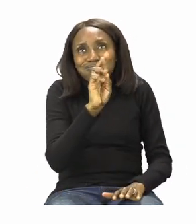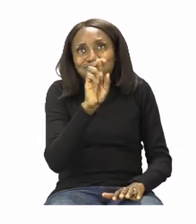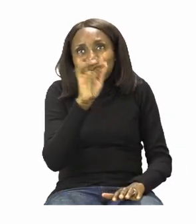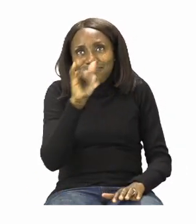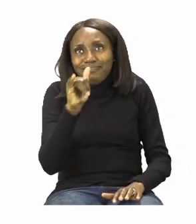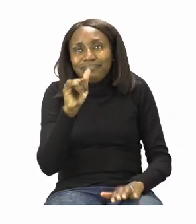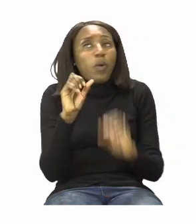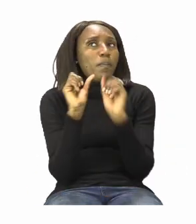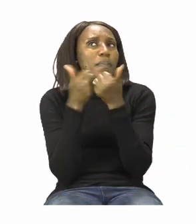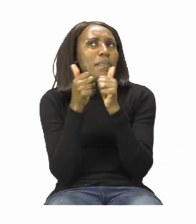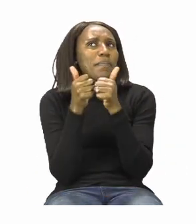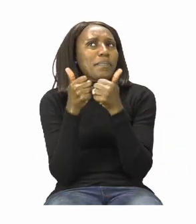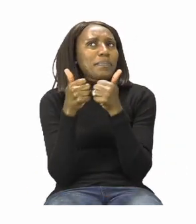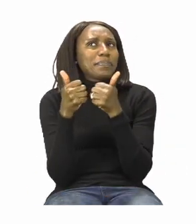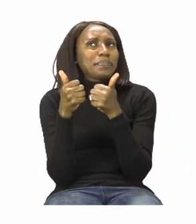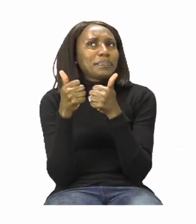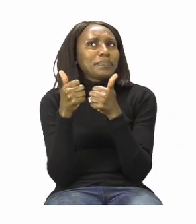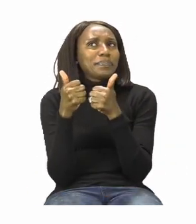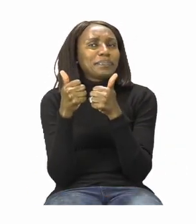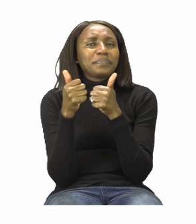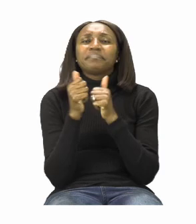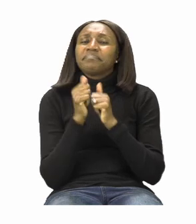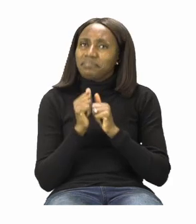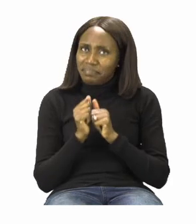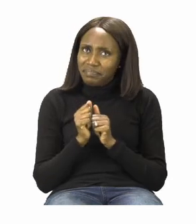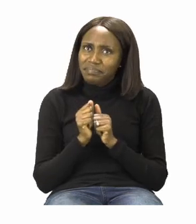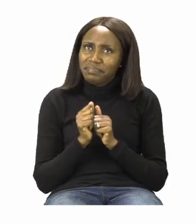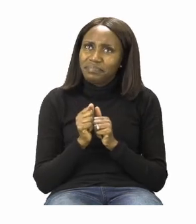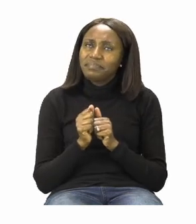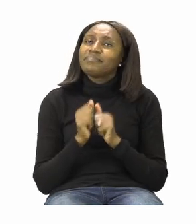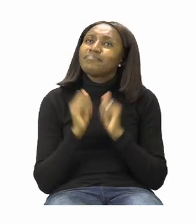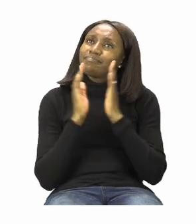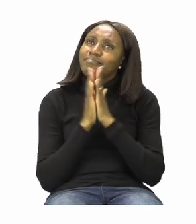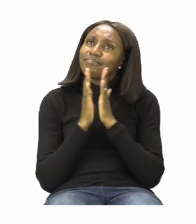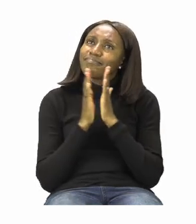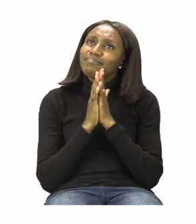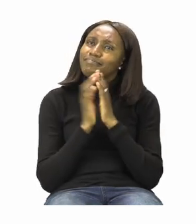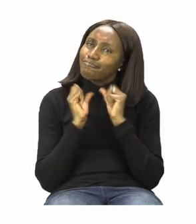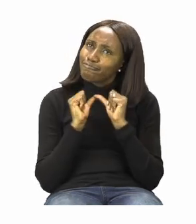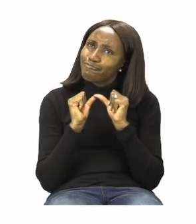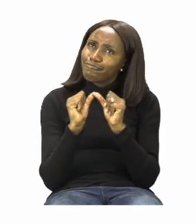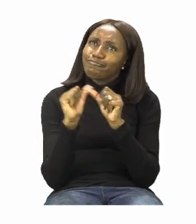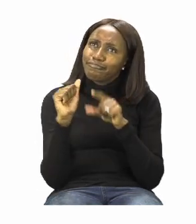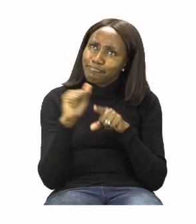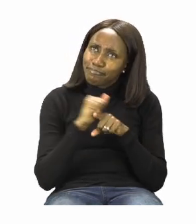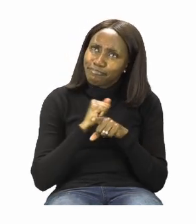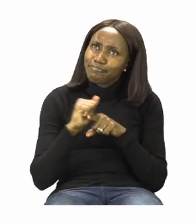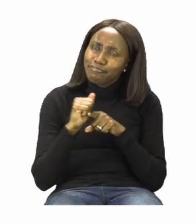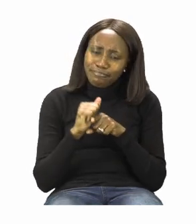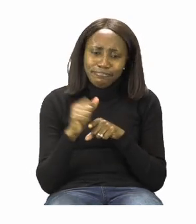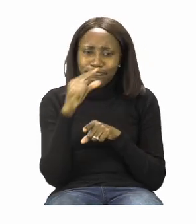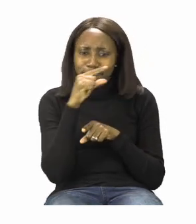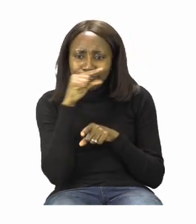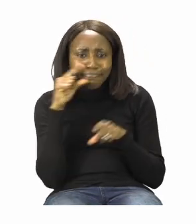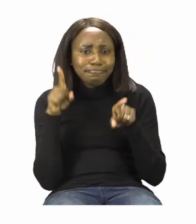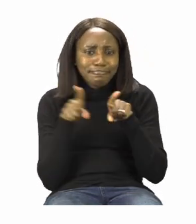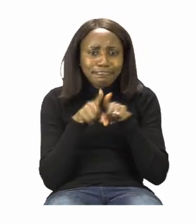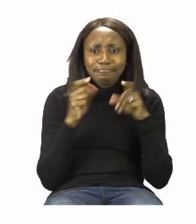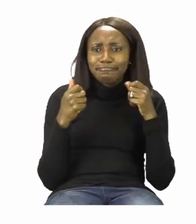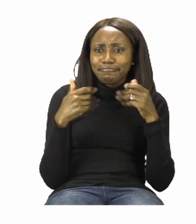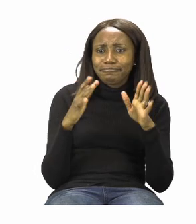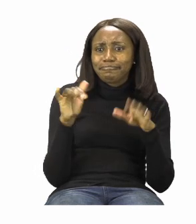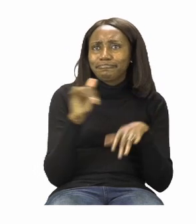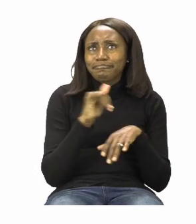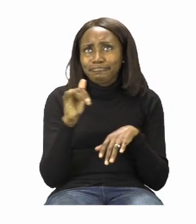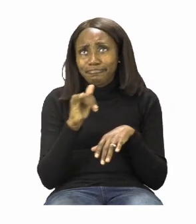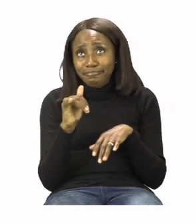Well done, everyone. Now I want you to continue practicing your beginning sounds. You can use